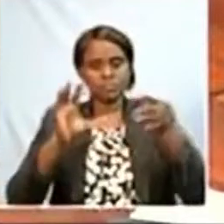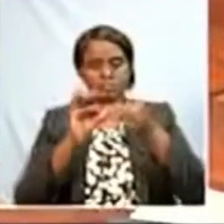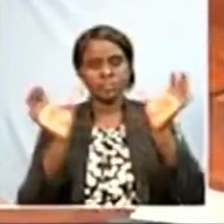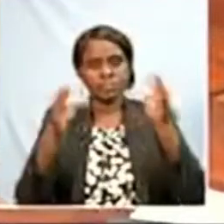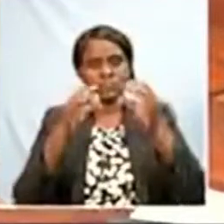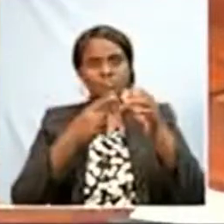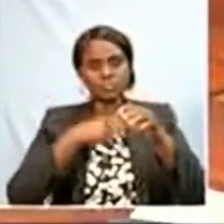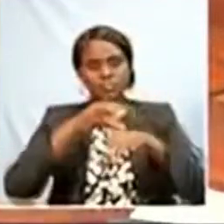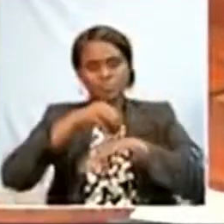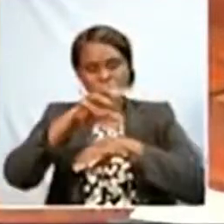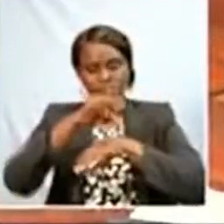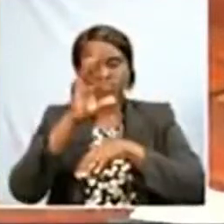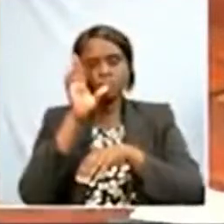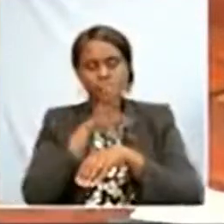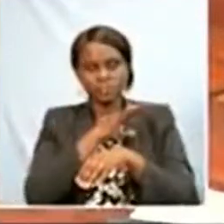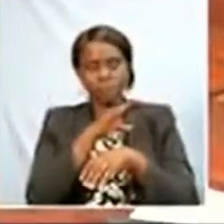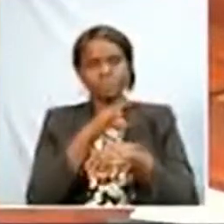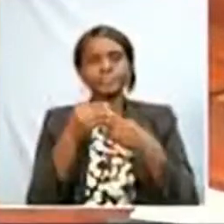I advised that